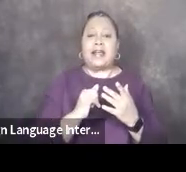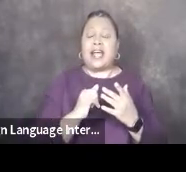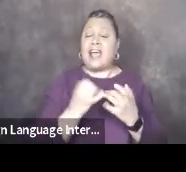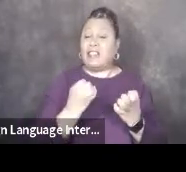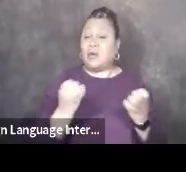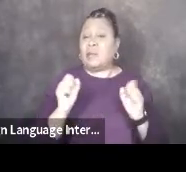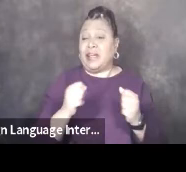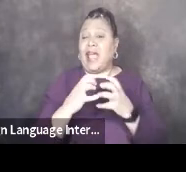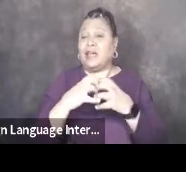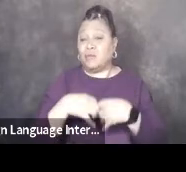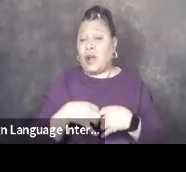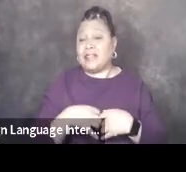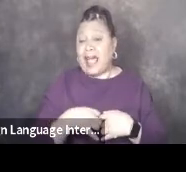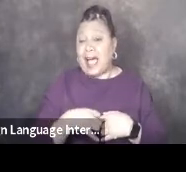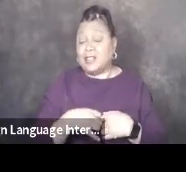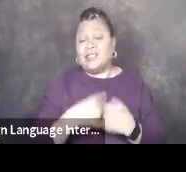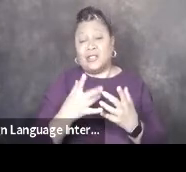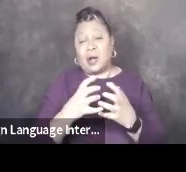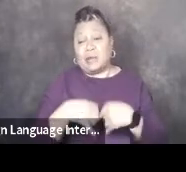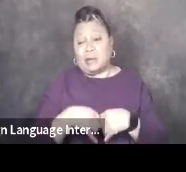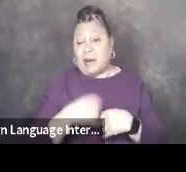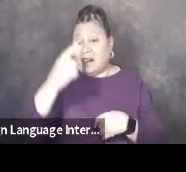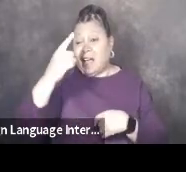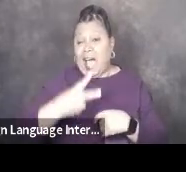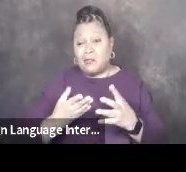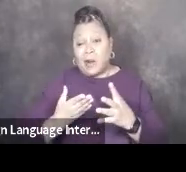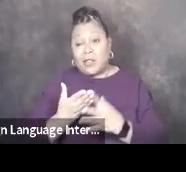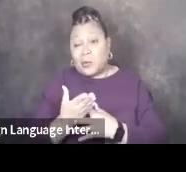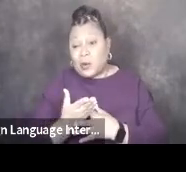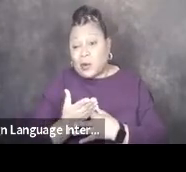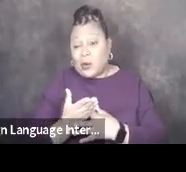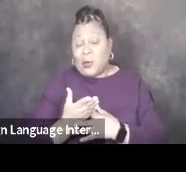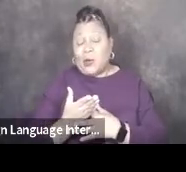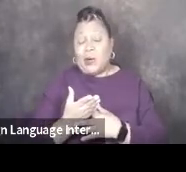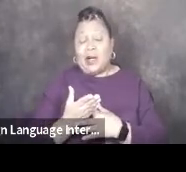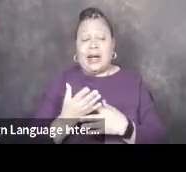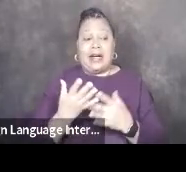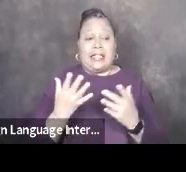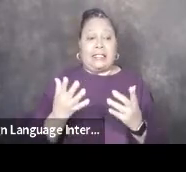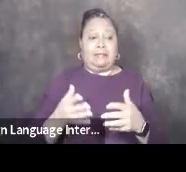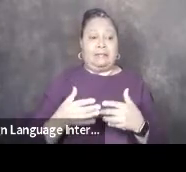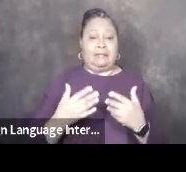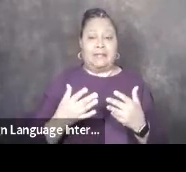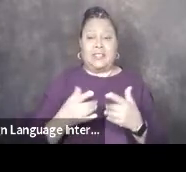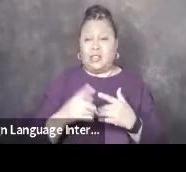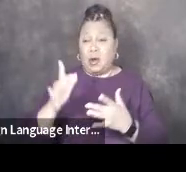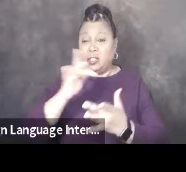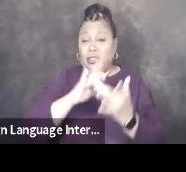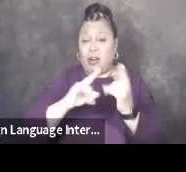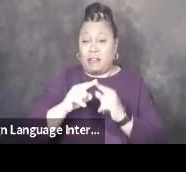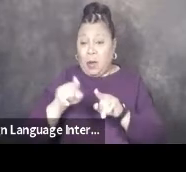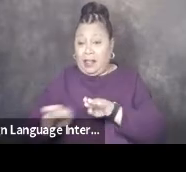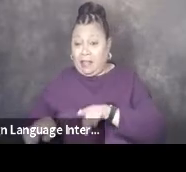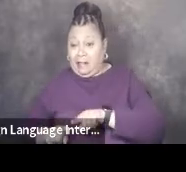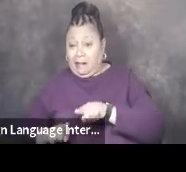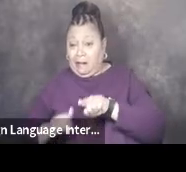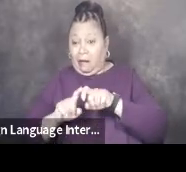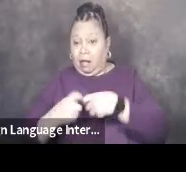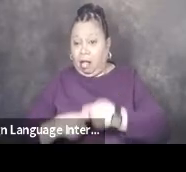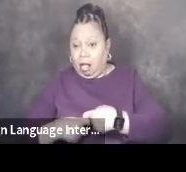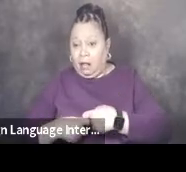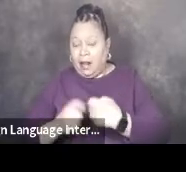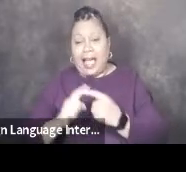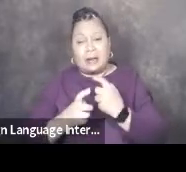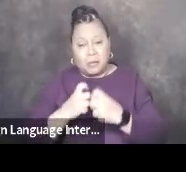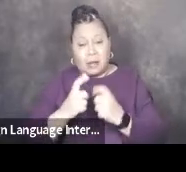can break down. So it could break down halfway through your journey from one level to the other, which can be problematic. You